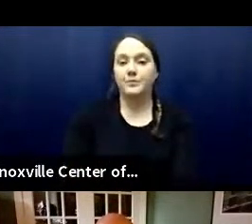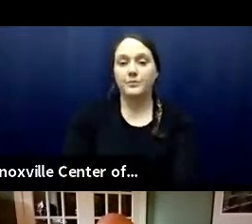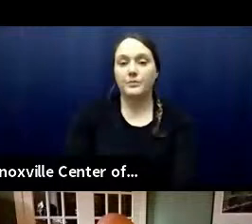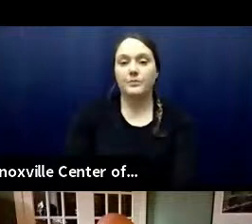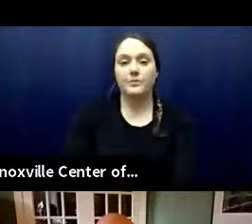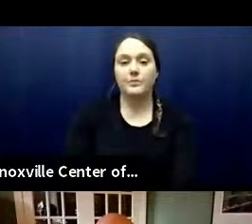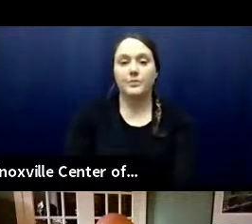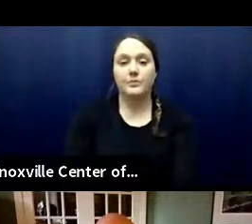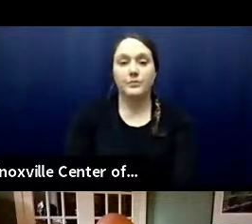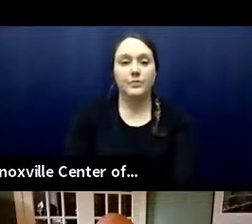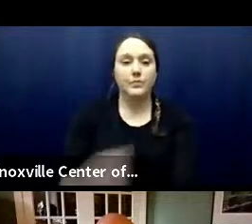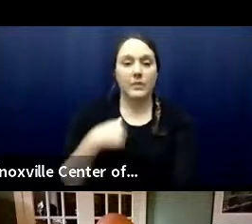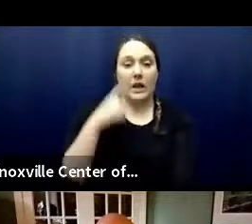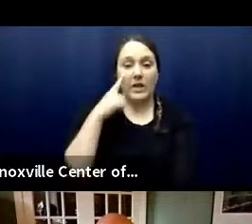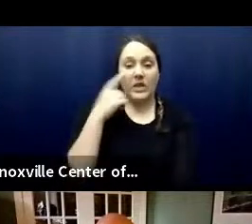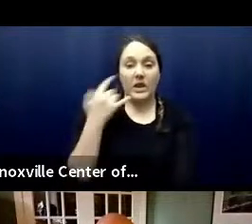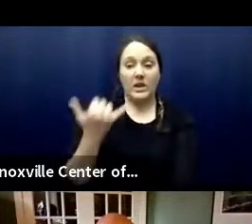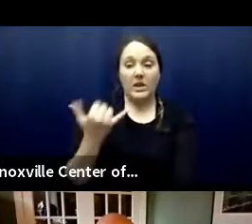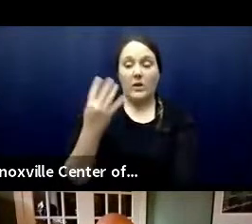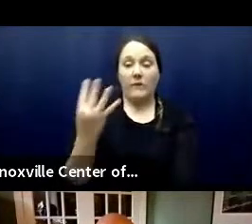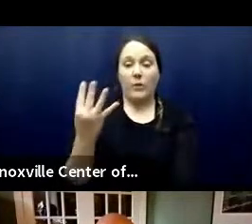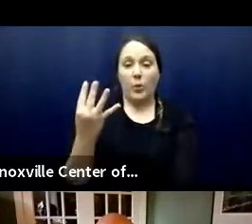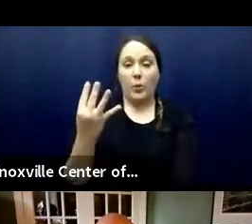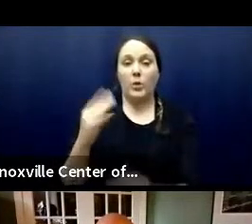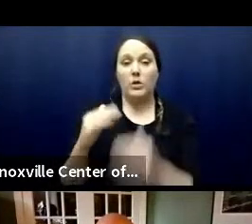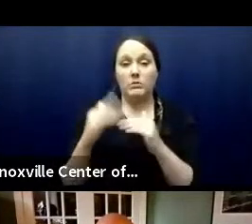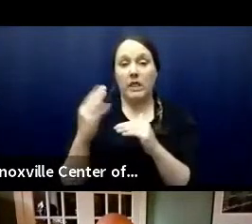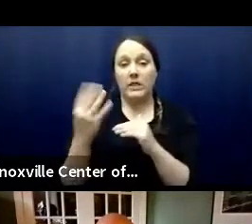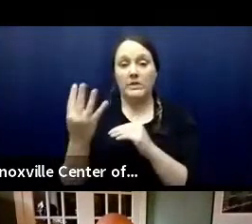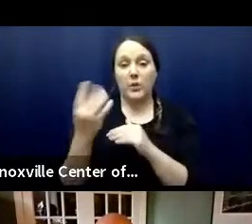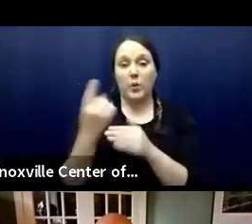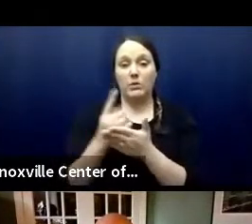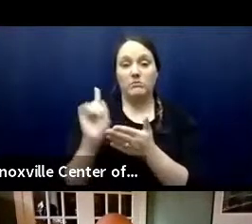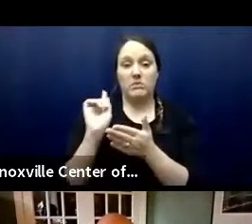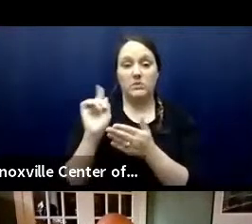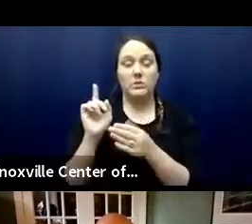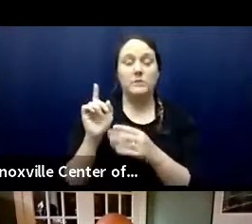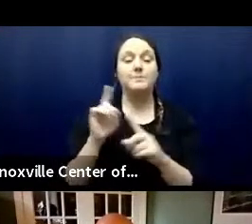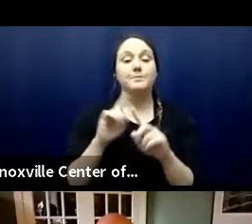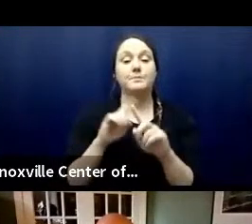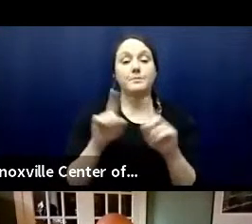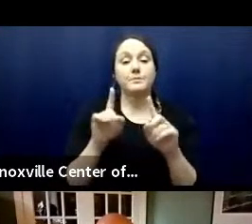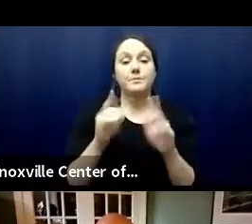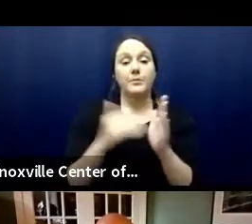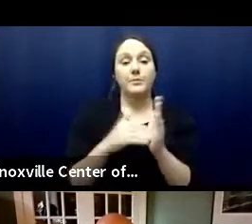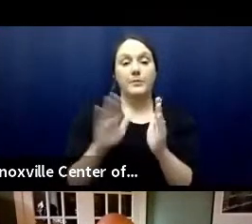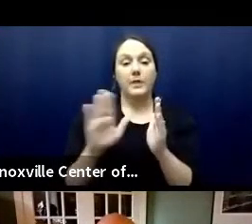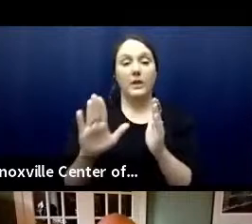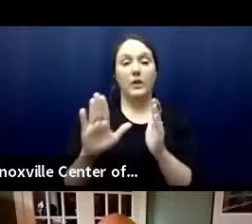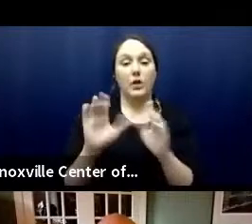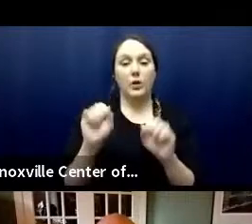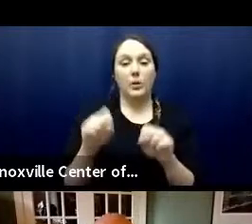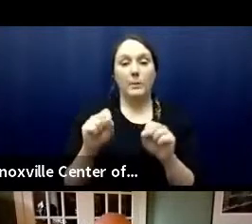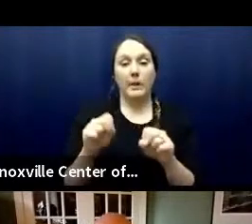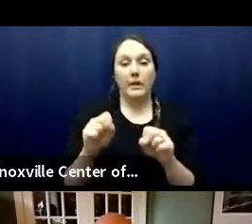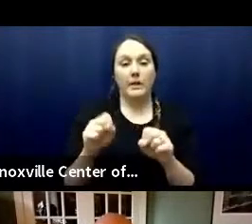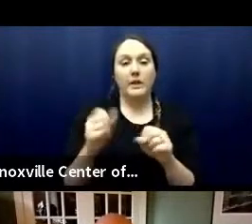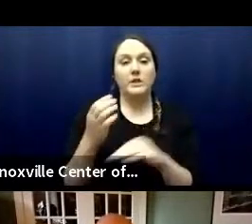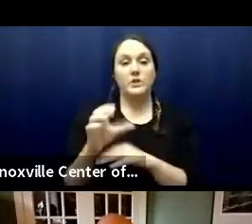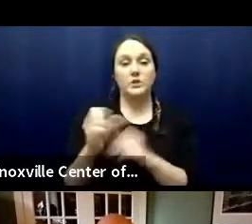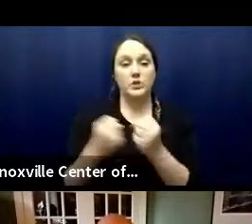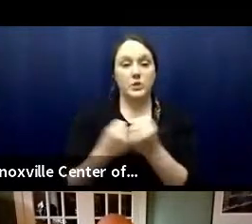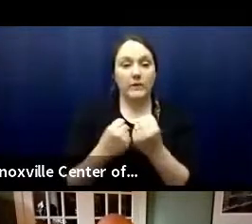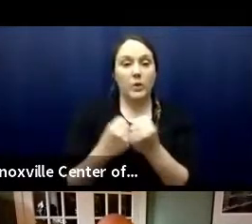I actually think there are at least four as of last week. But again, her ability to enforce the